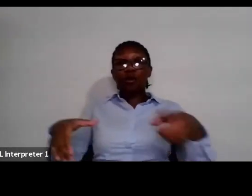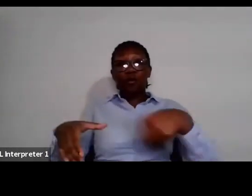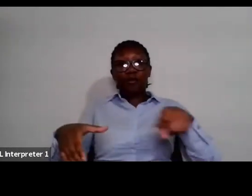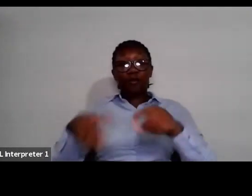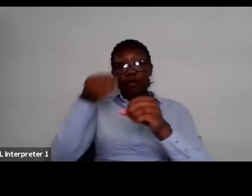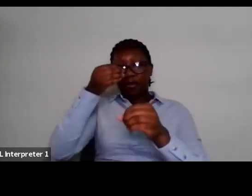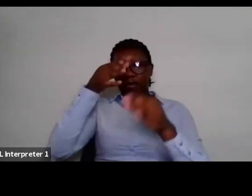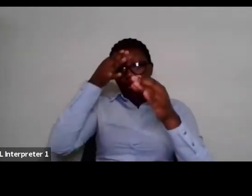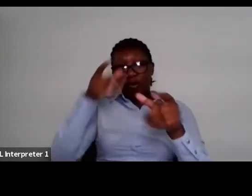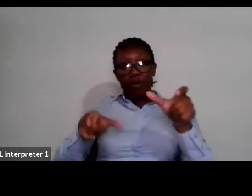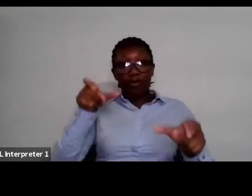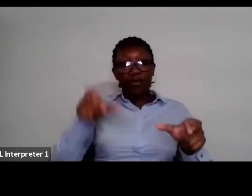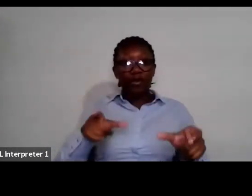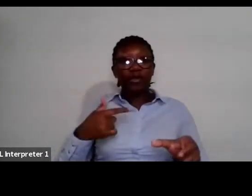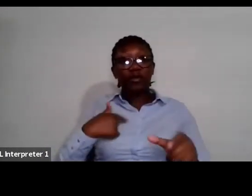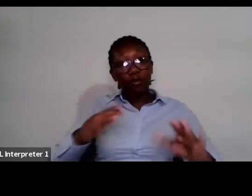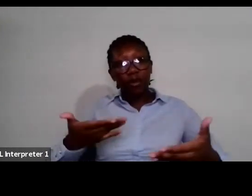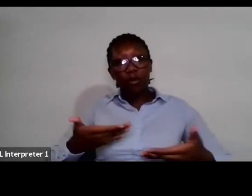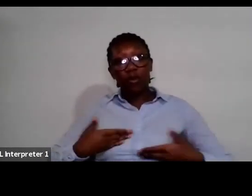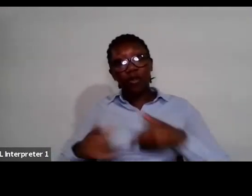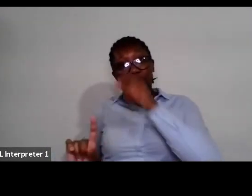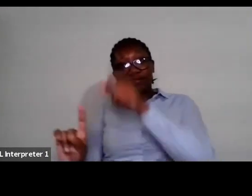Mr. Mgeri.